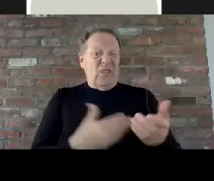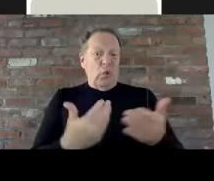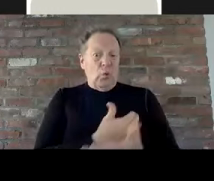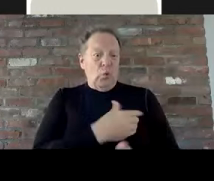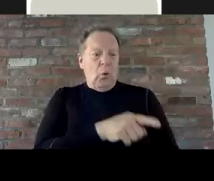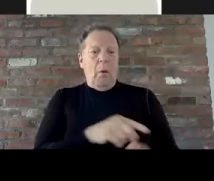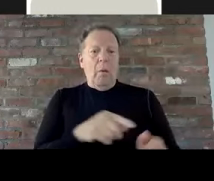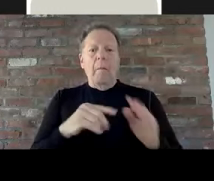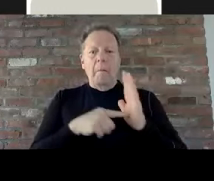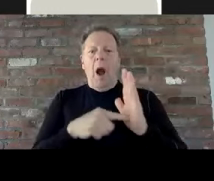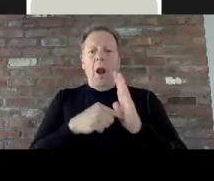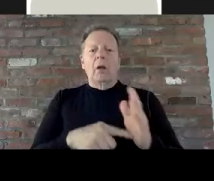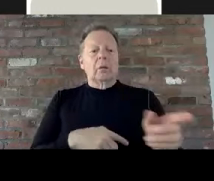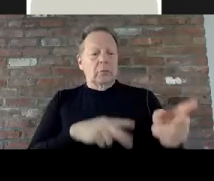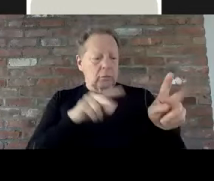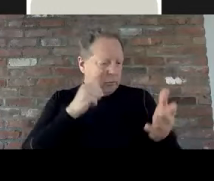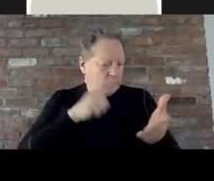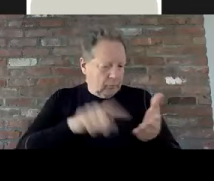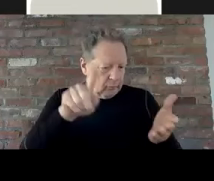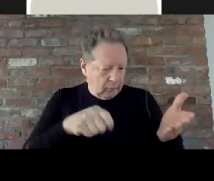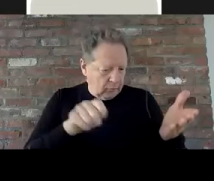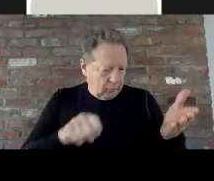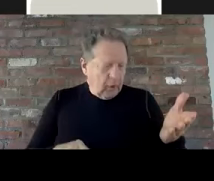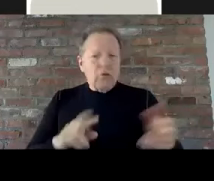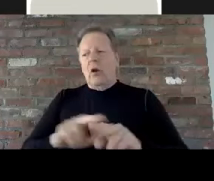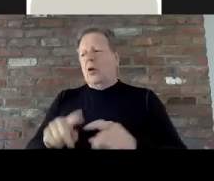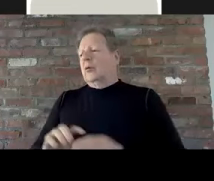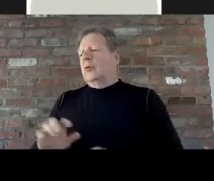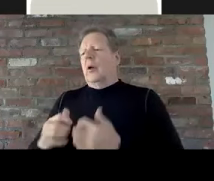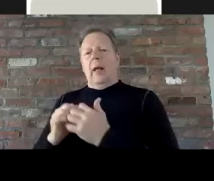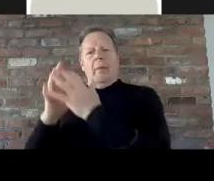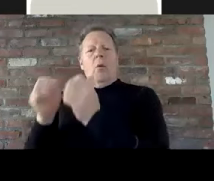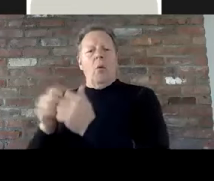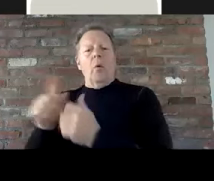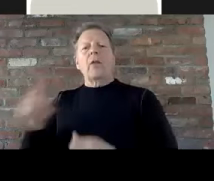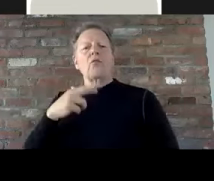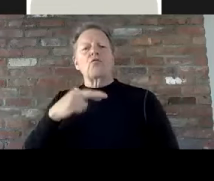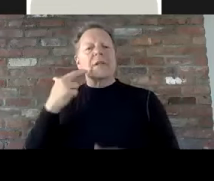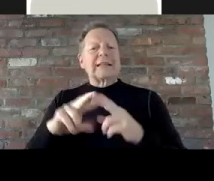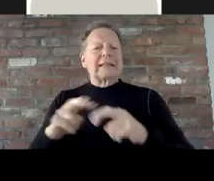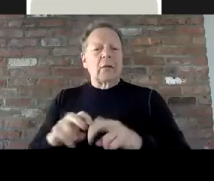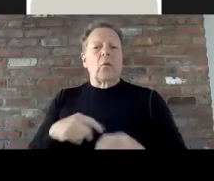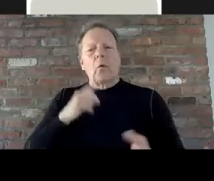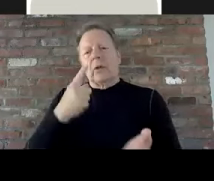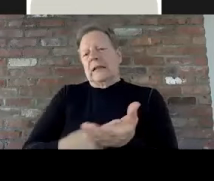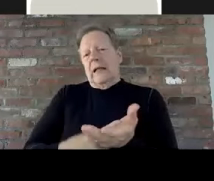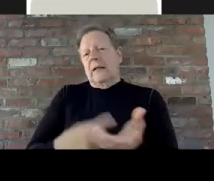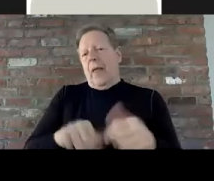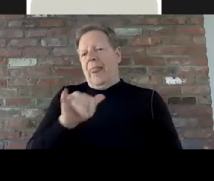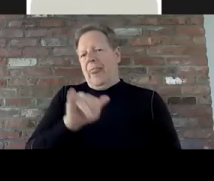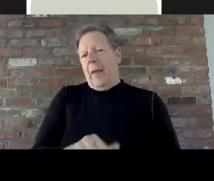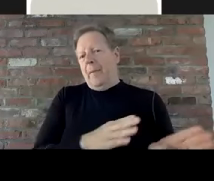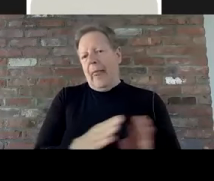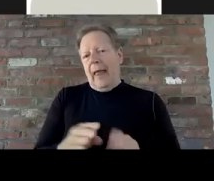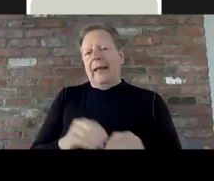make sure that they're ready to be used by the risk assessment. And so we'll be talking more about them during the next meeting.